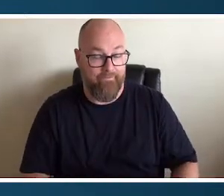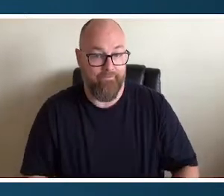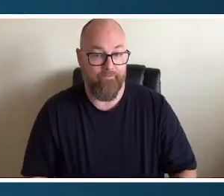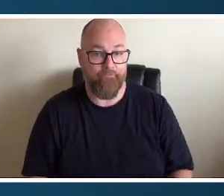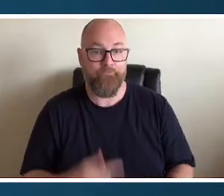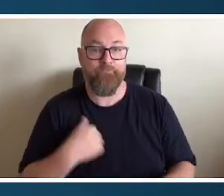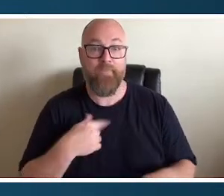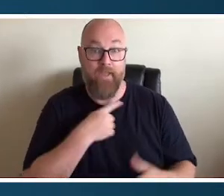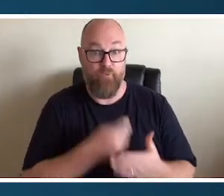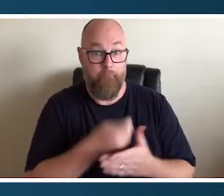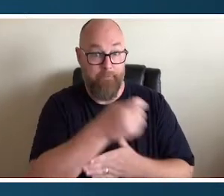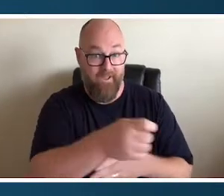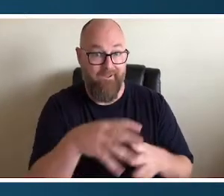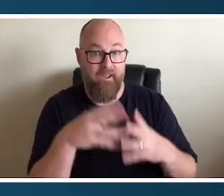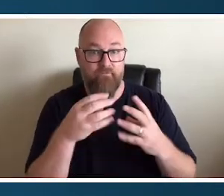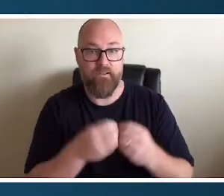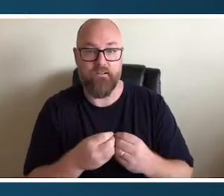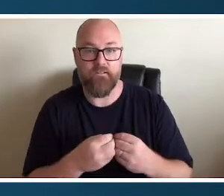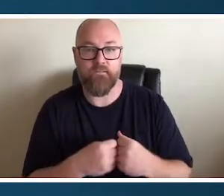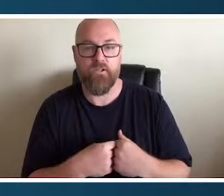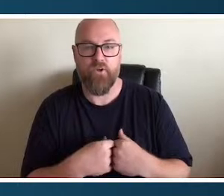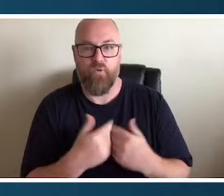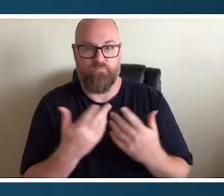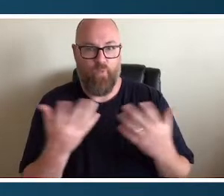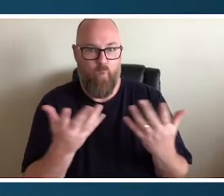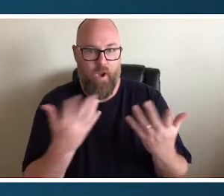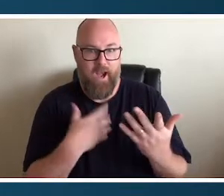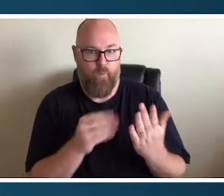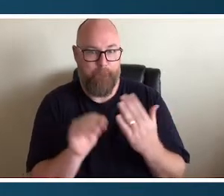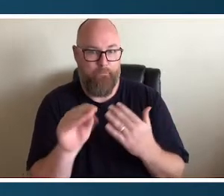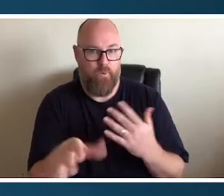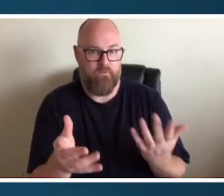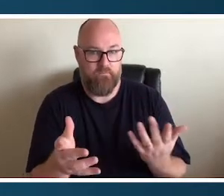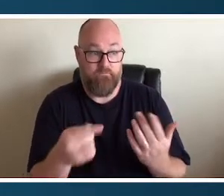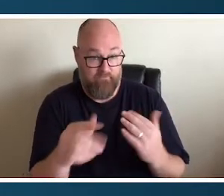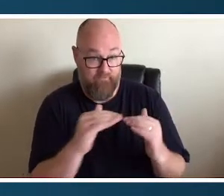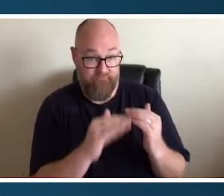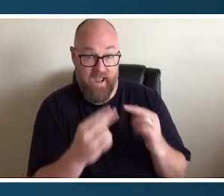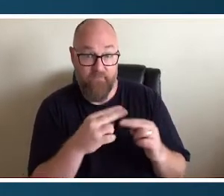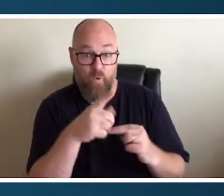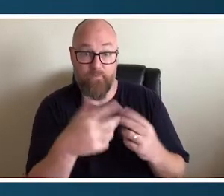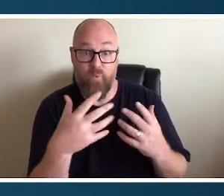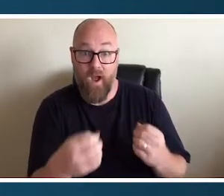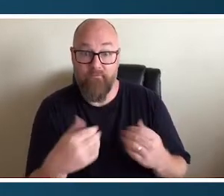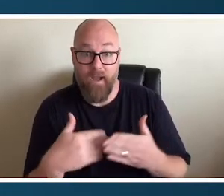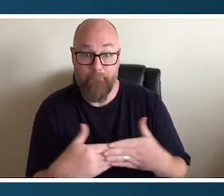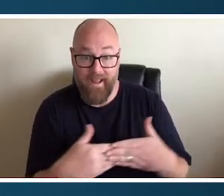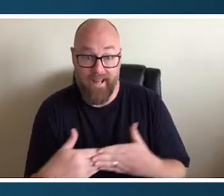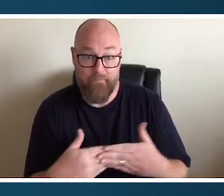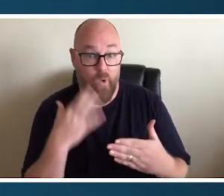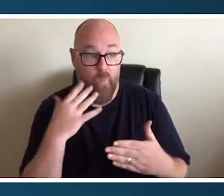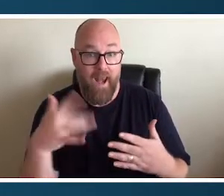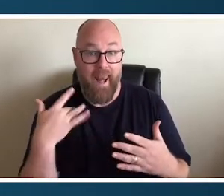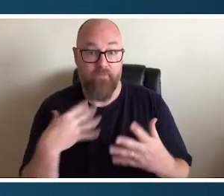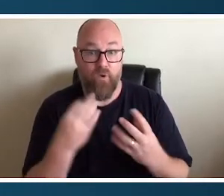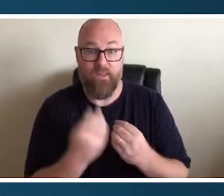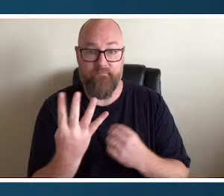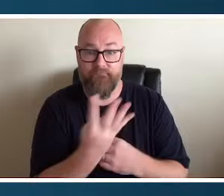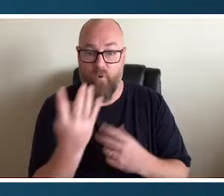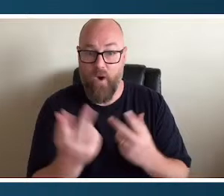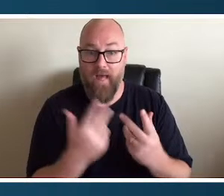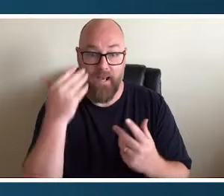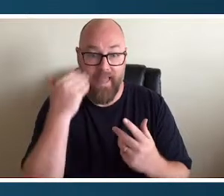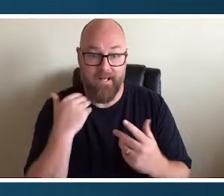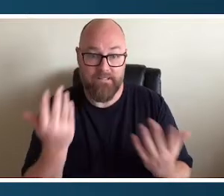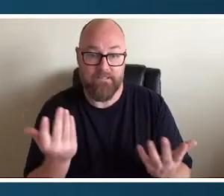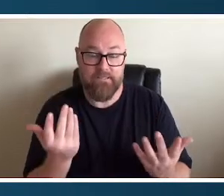of the child. Where do we house them then? Is it fair for a worker to have a baby when they are living with 4 other ladies? We also heard